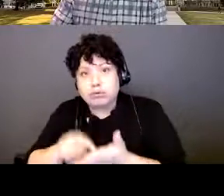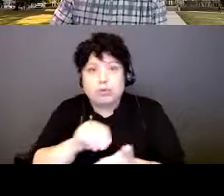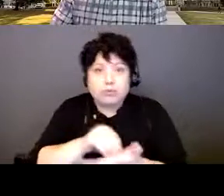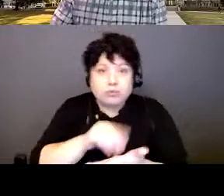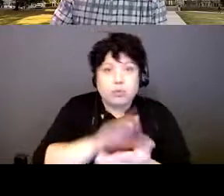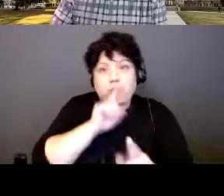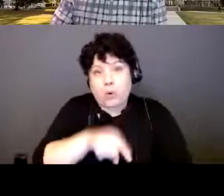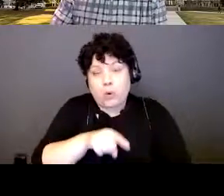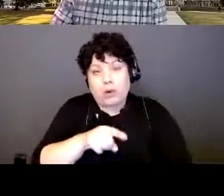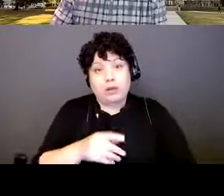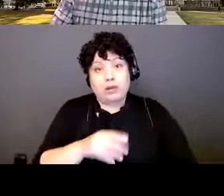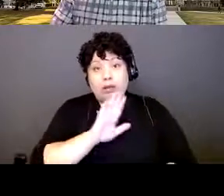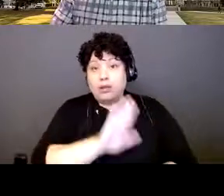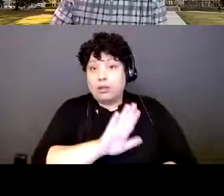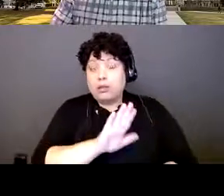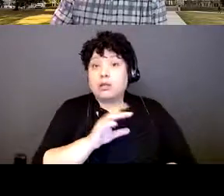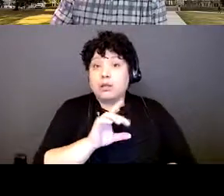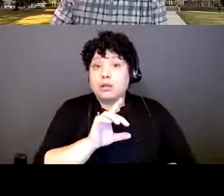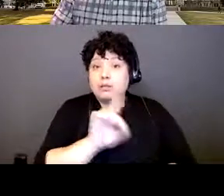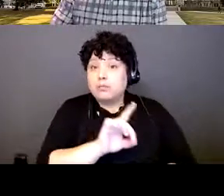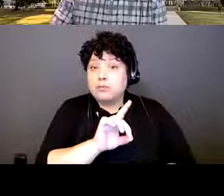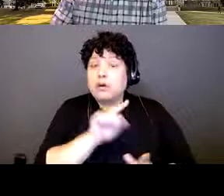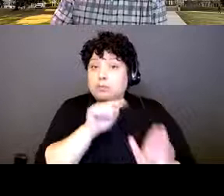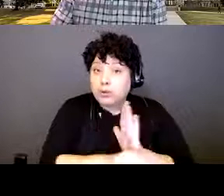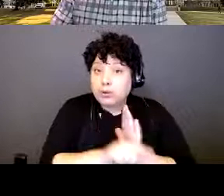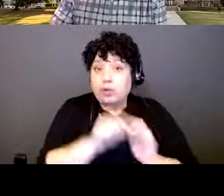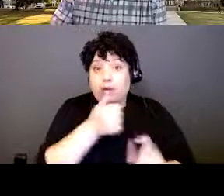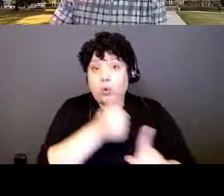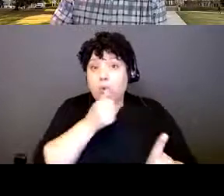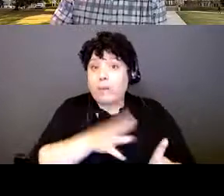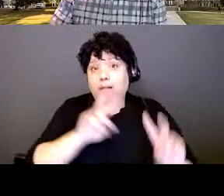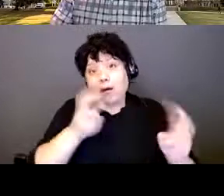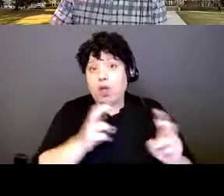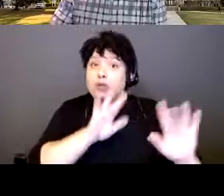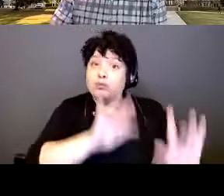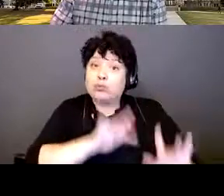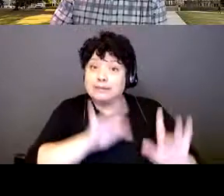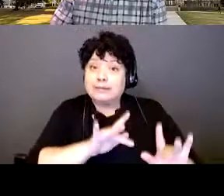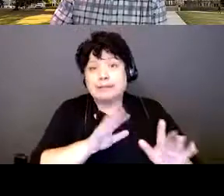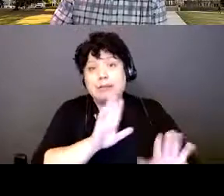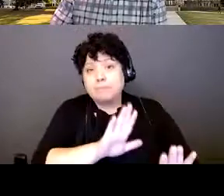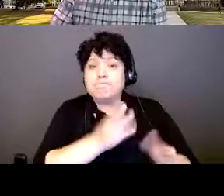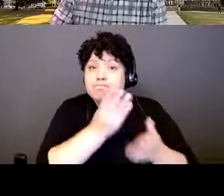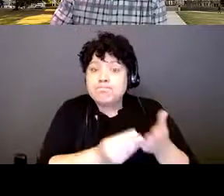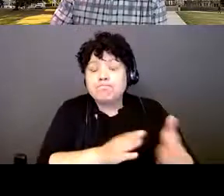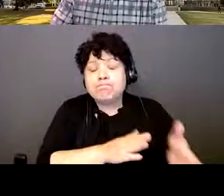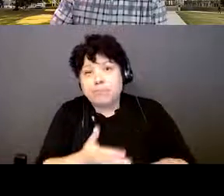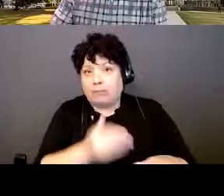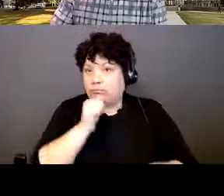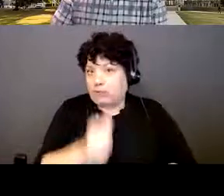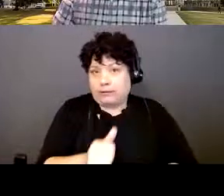not experience a merciful method of death. So it's a questionable way to talk about these